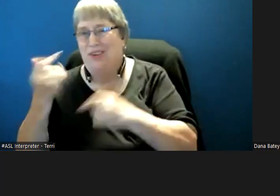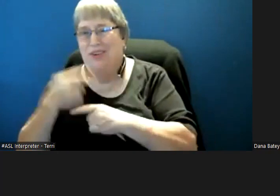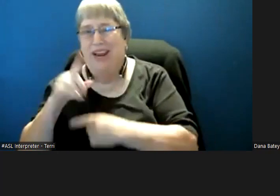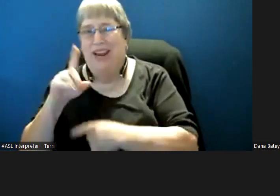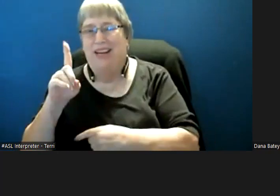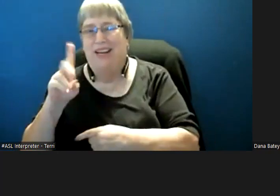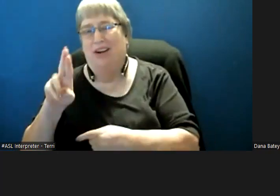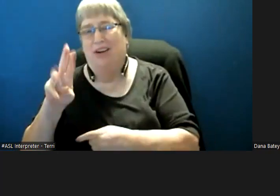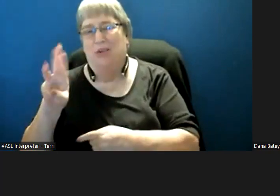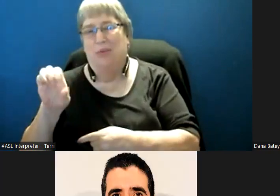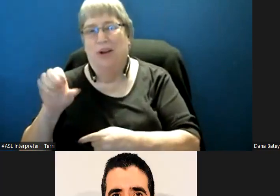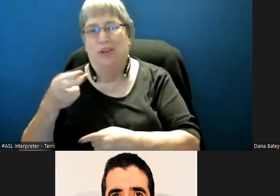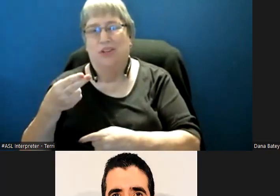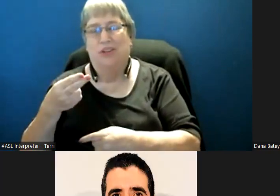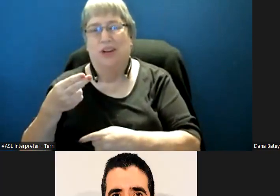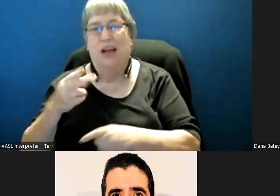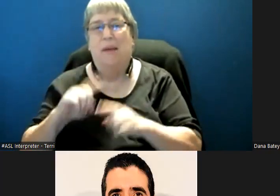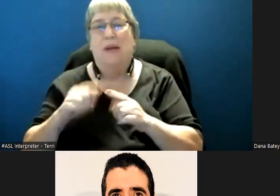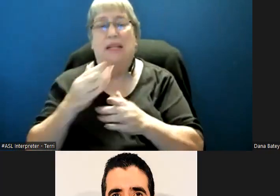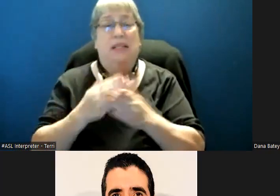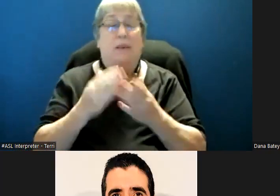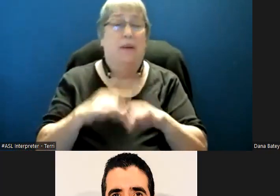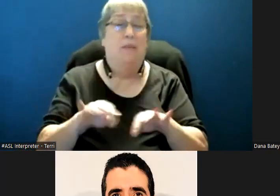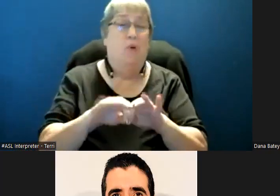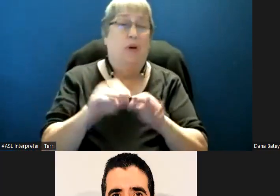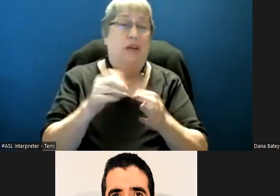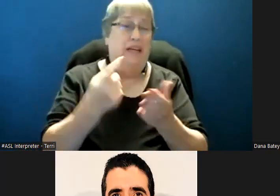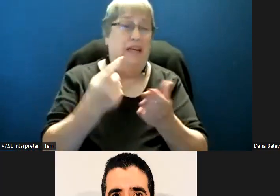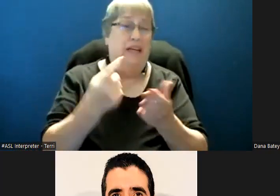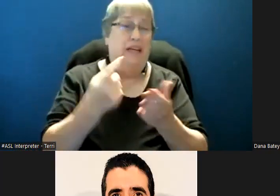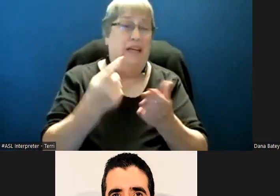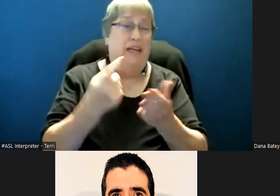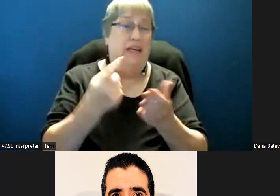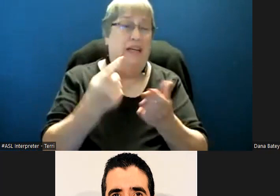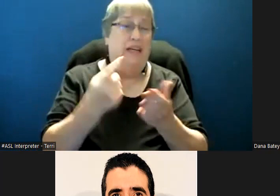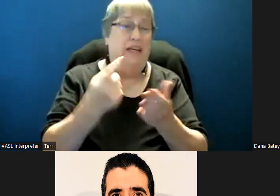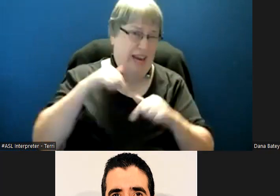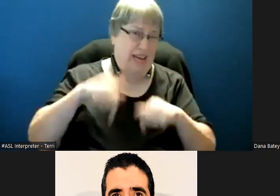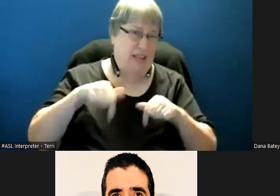plugging in some key conversation pieces that we've been talking about in this group.